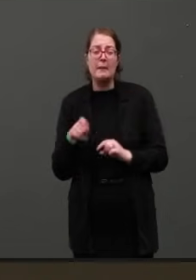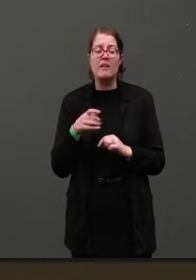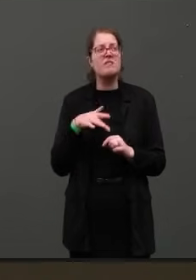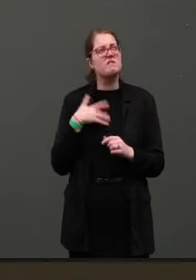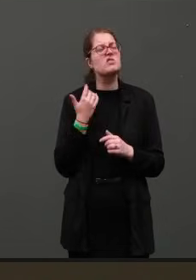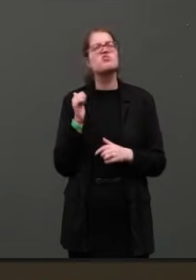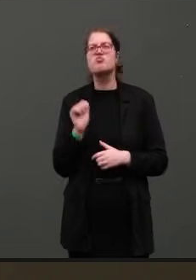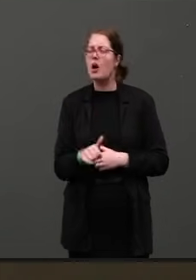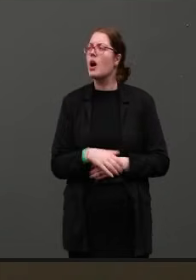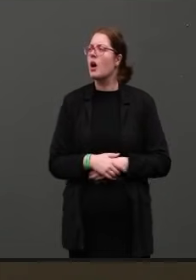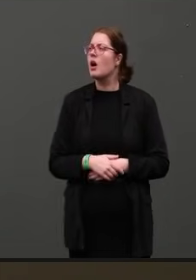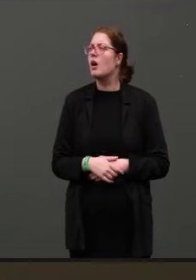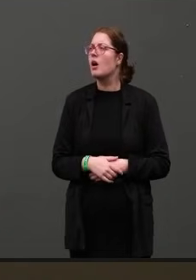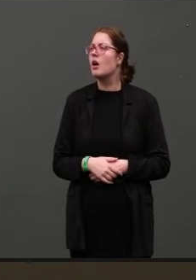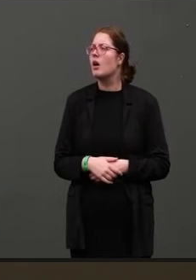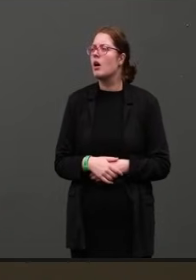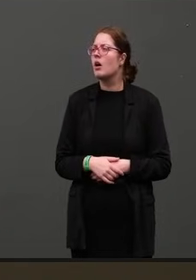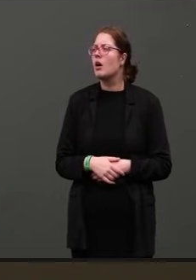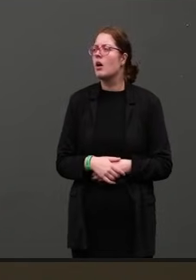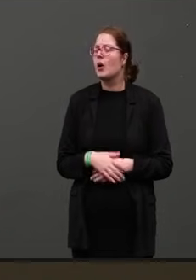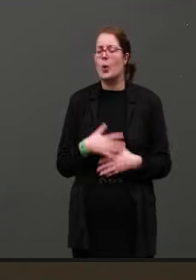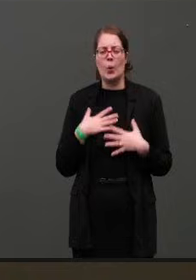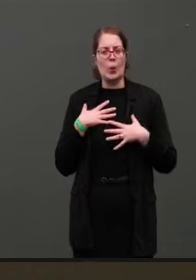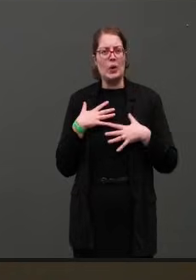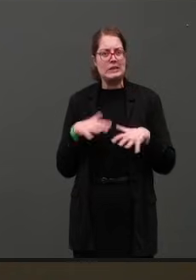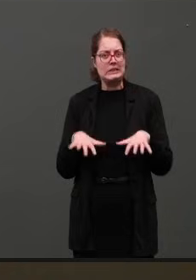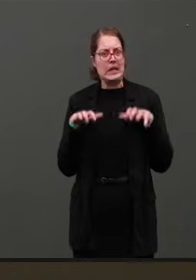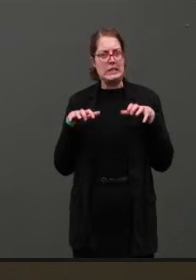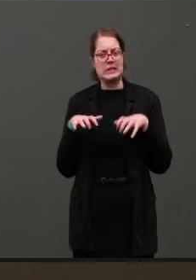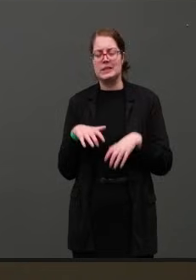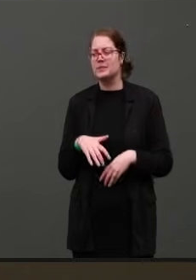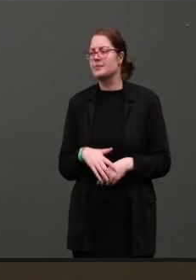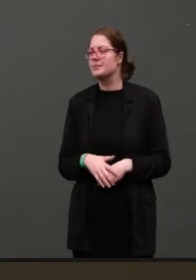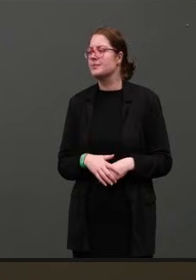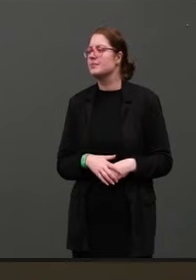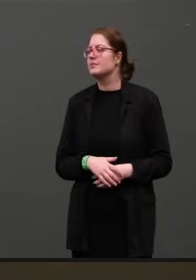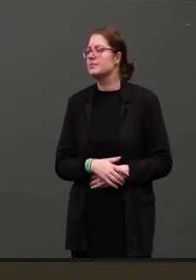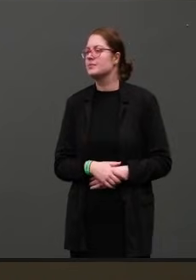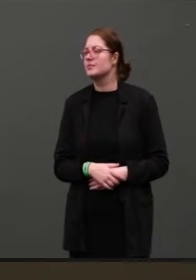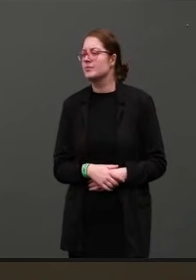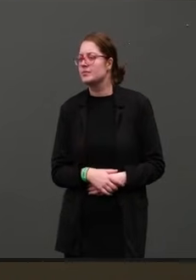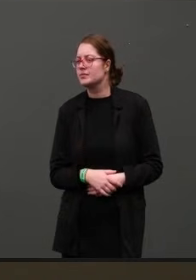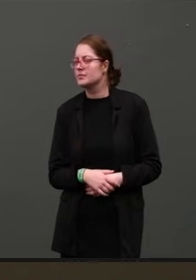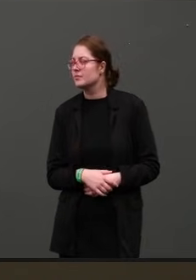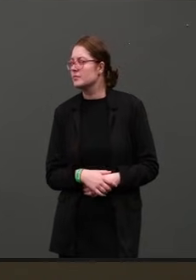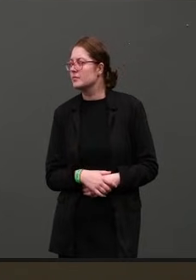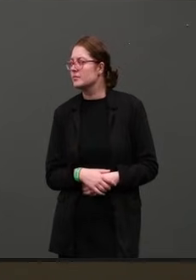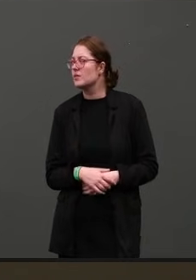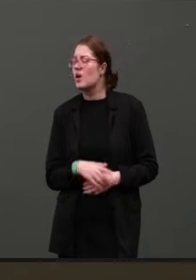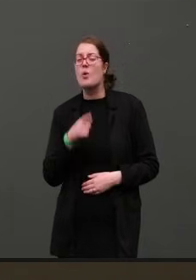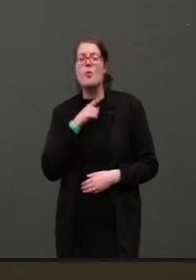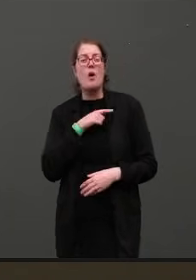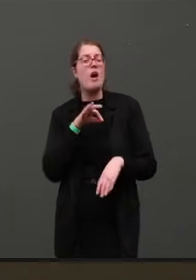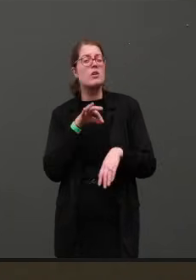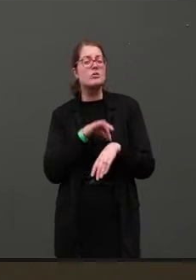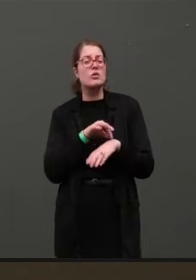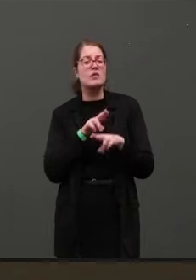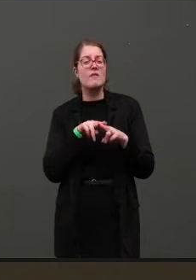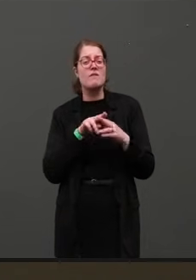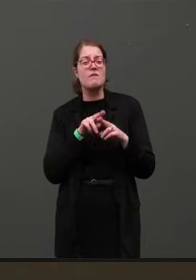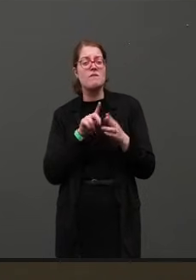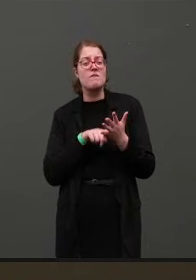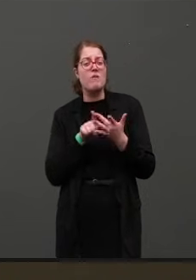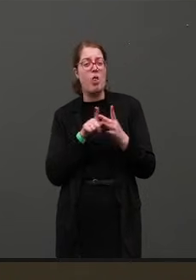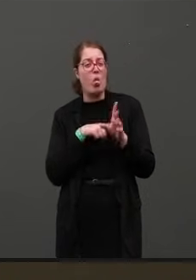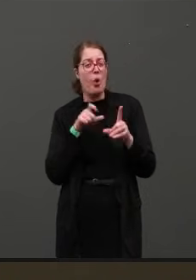generates a scene of high tension. Also, can anybody tell me why Dr. Floyd is the only passenger on a